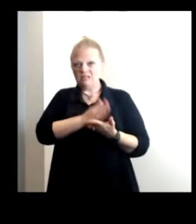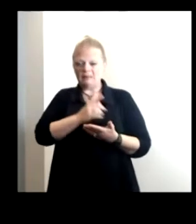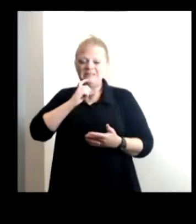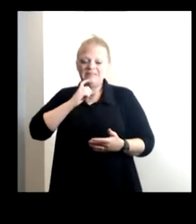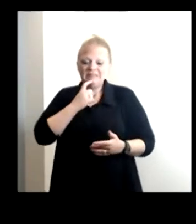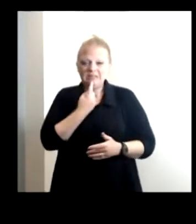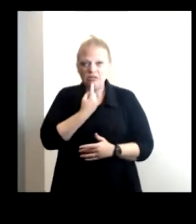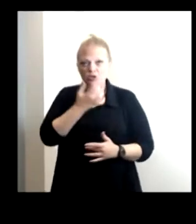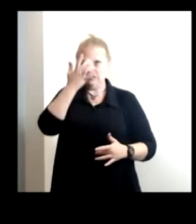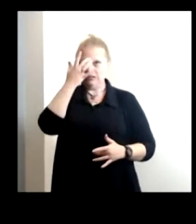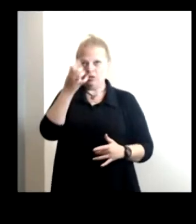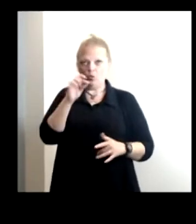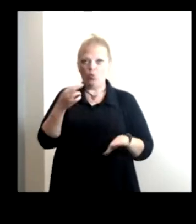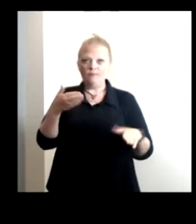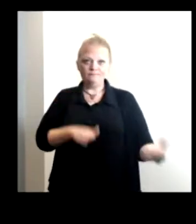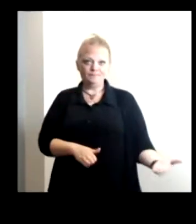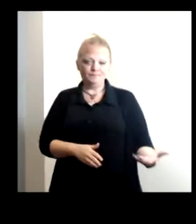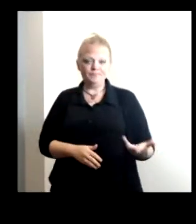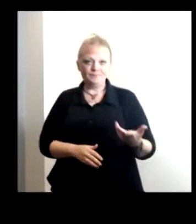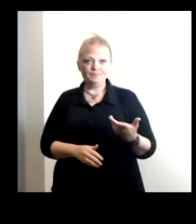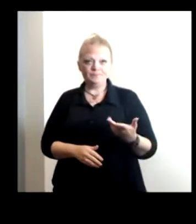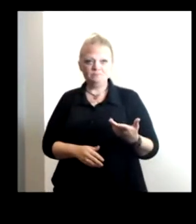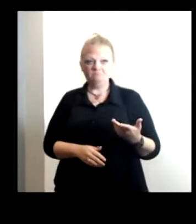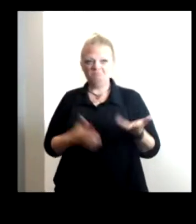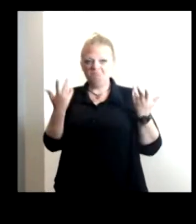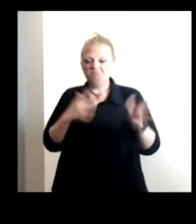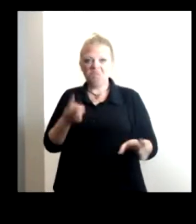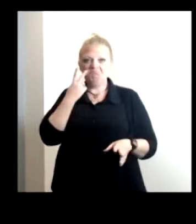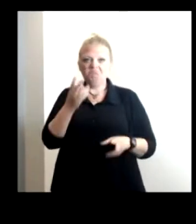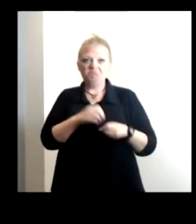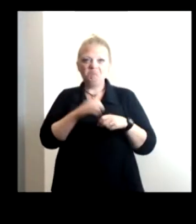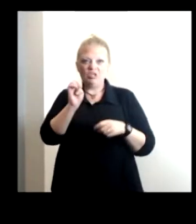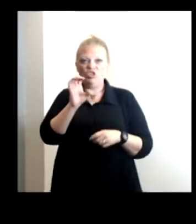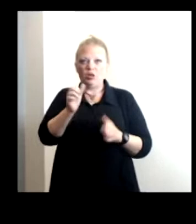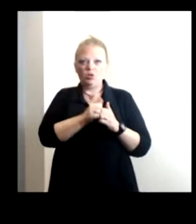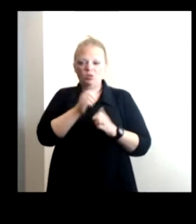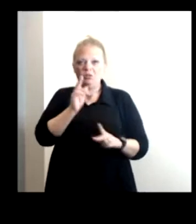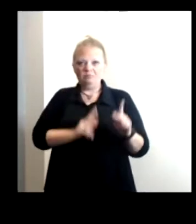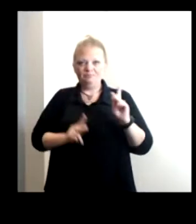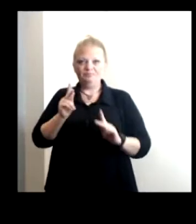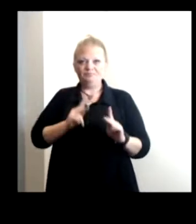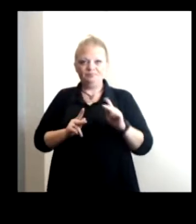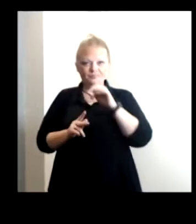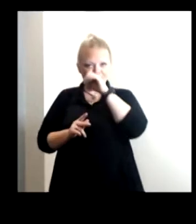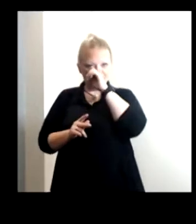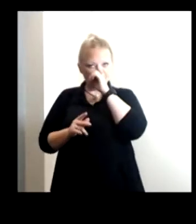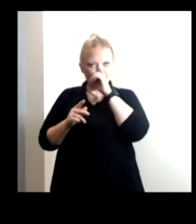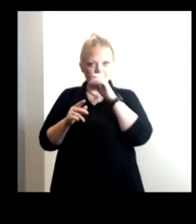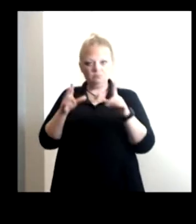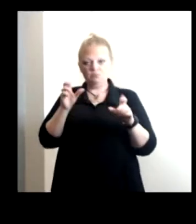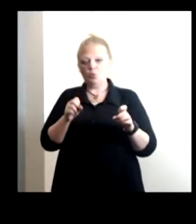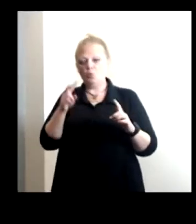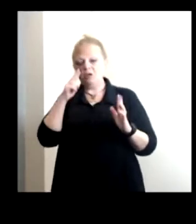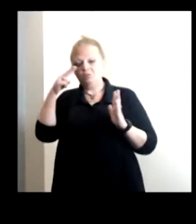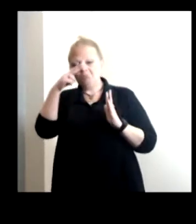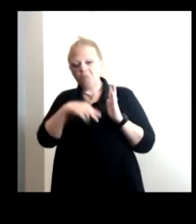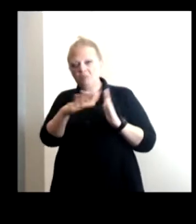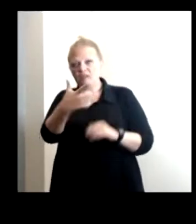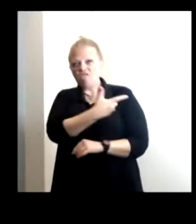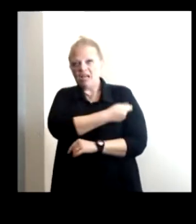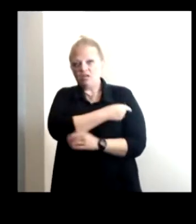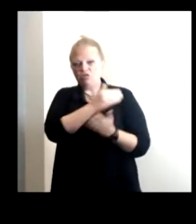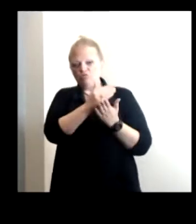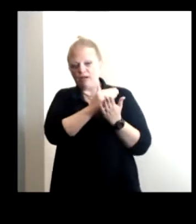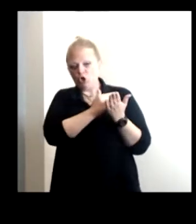ill or dying. And we are seeing that in Erie County with individuals who we can look back at their vaccination records after